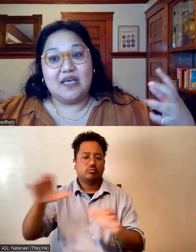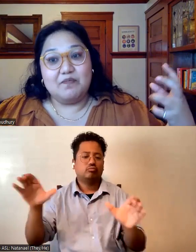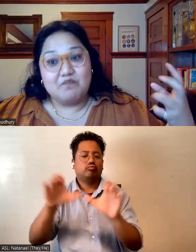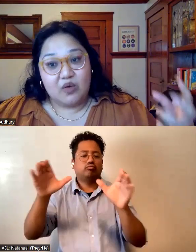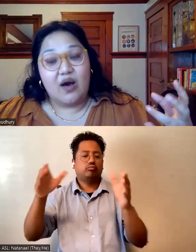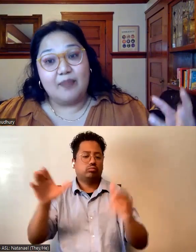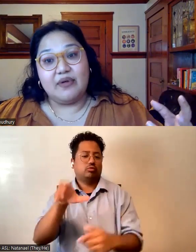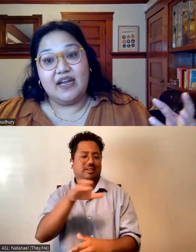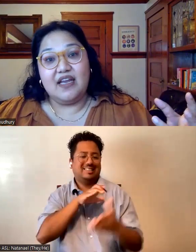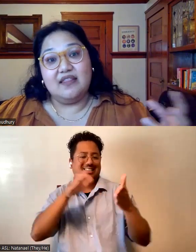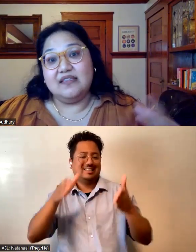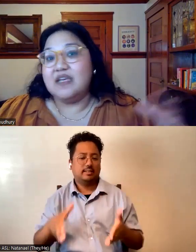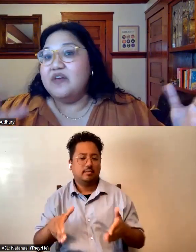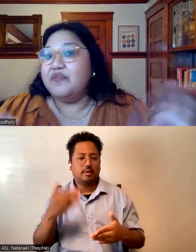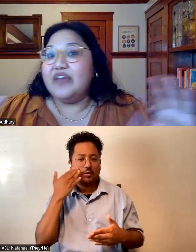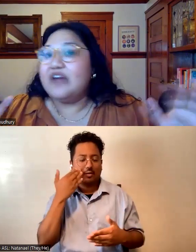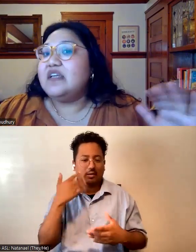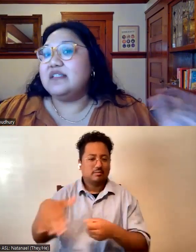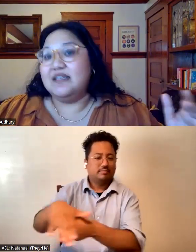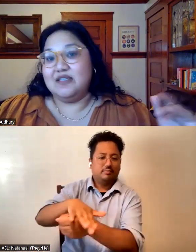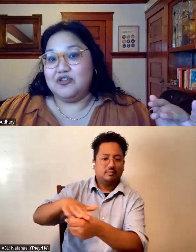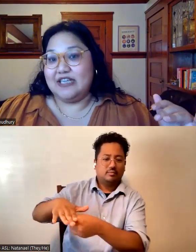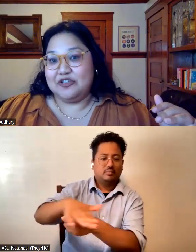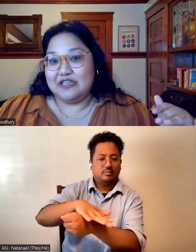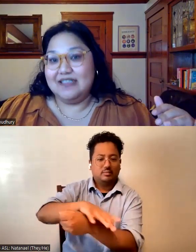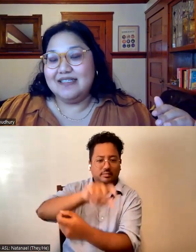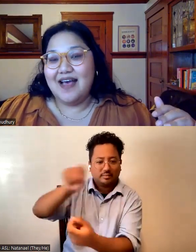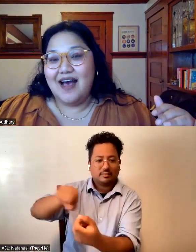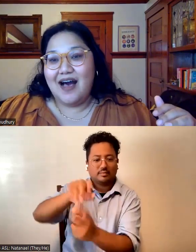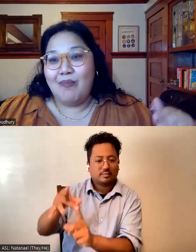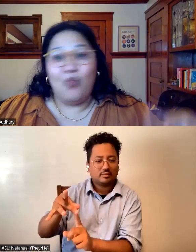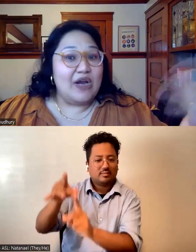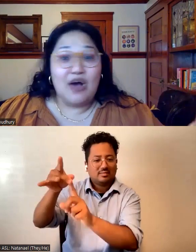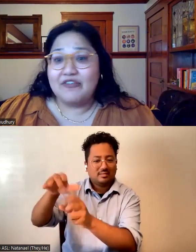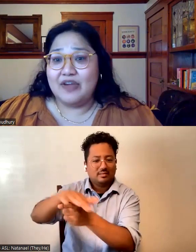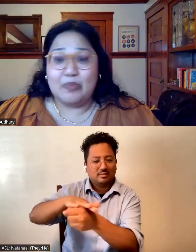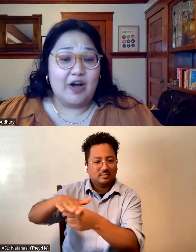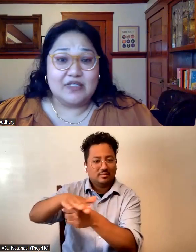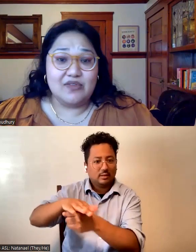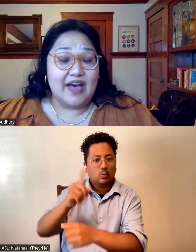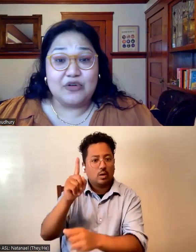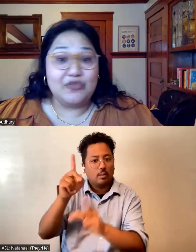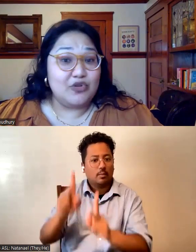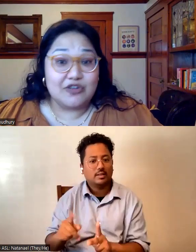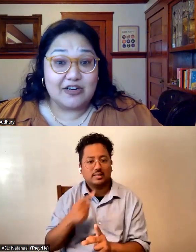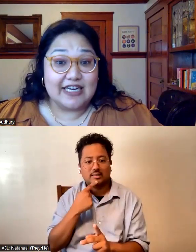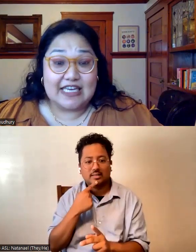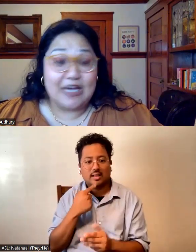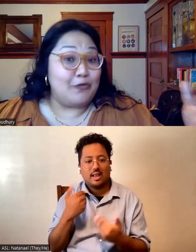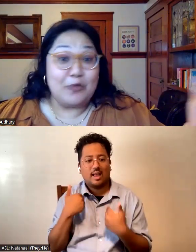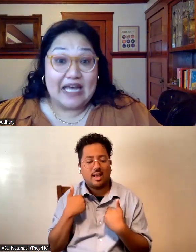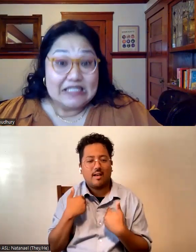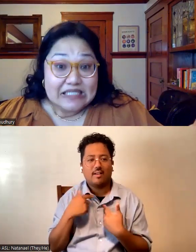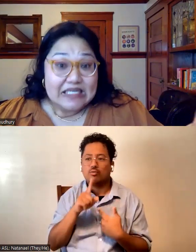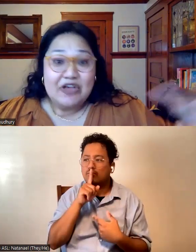which like milk operated in these very distinct trajectories, one offering the promise of heterofuturity